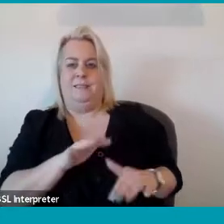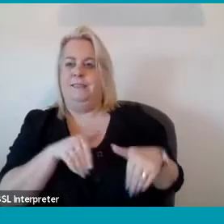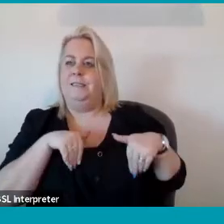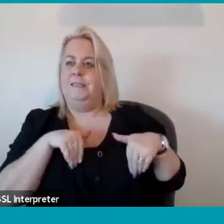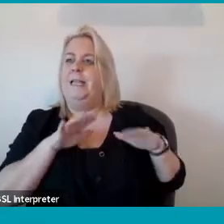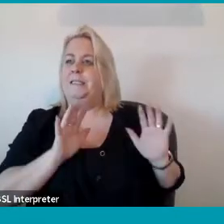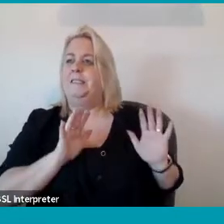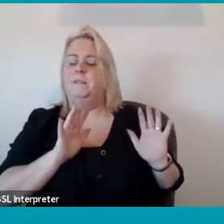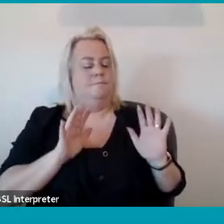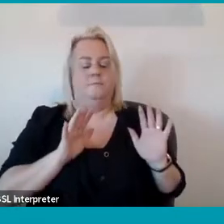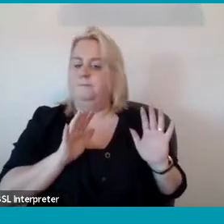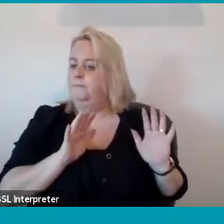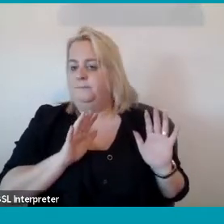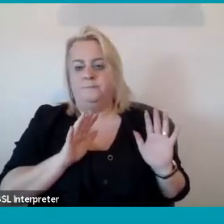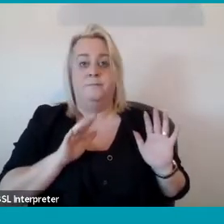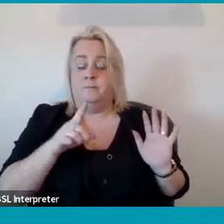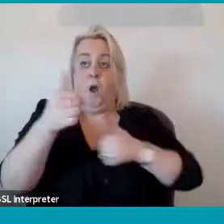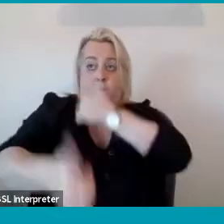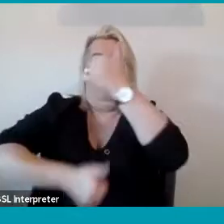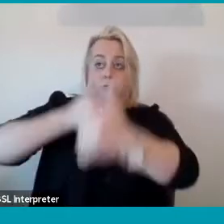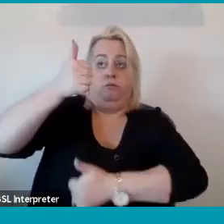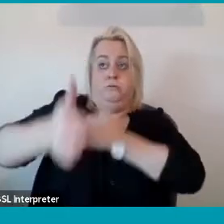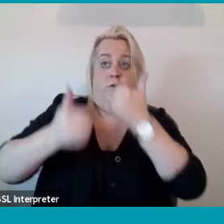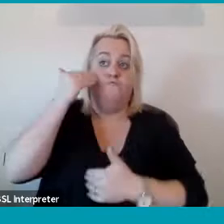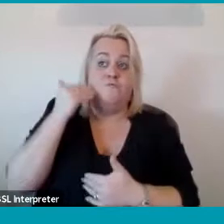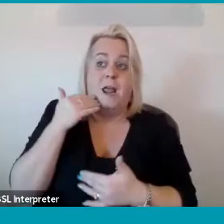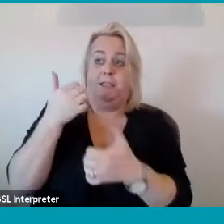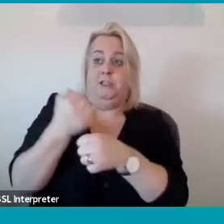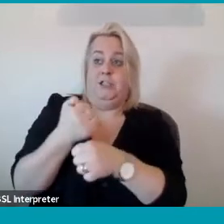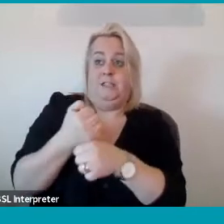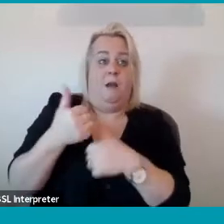and gender, and I say, that's great, that's really good to hear.